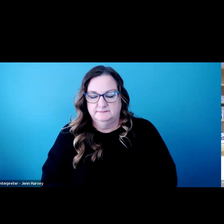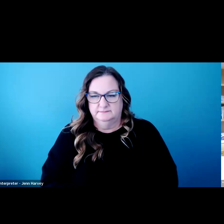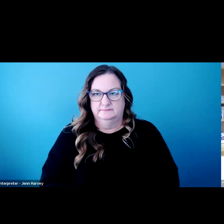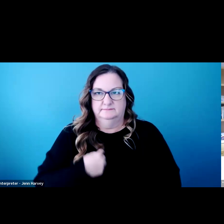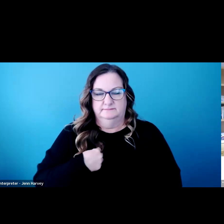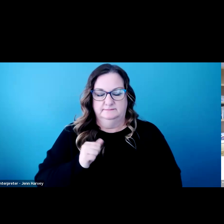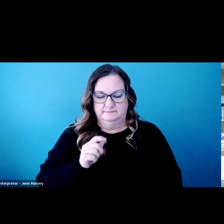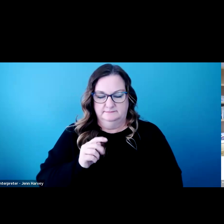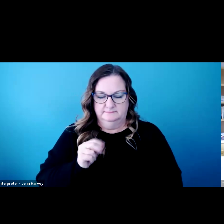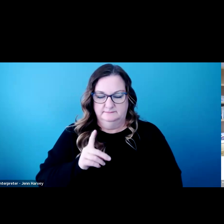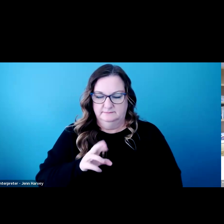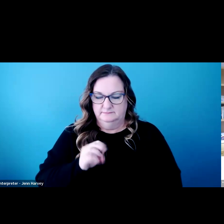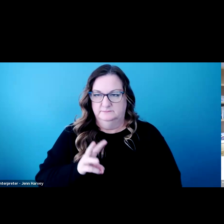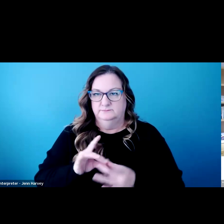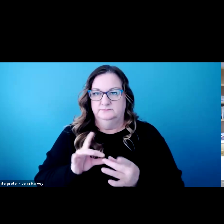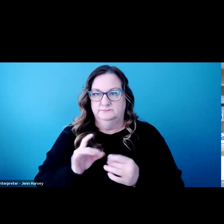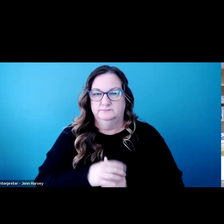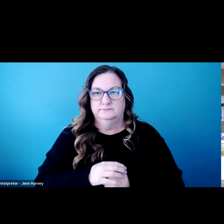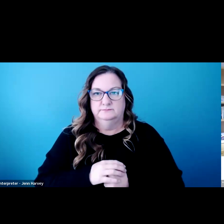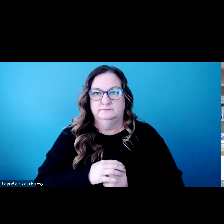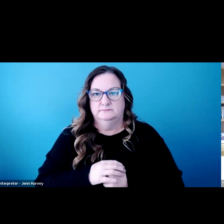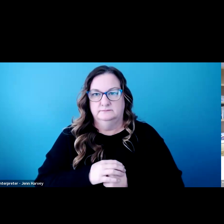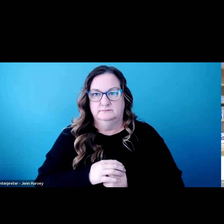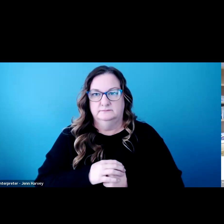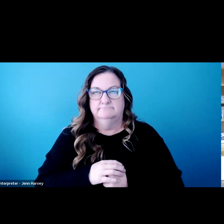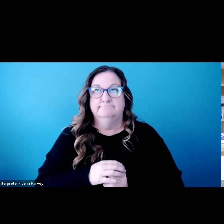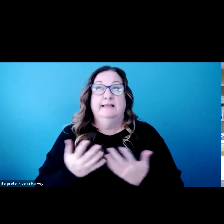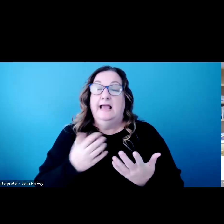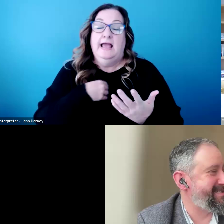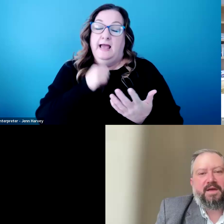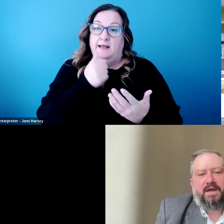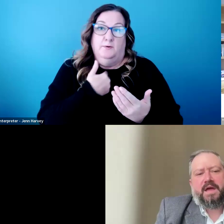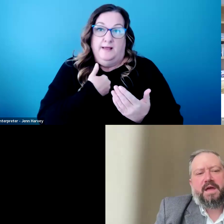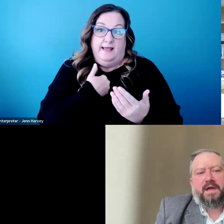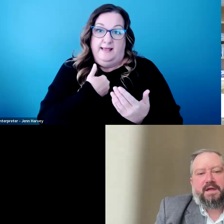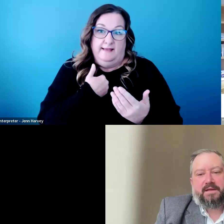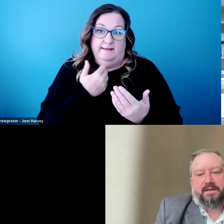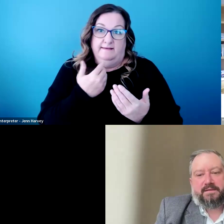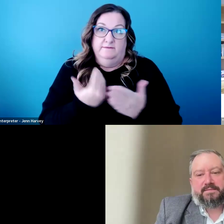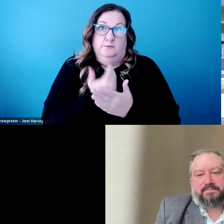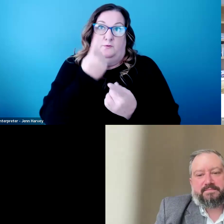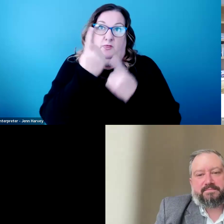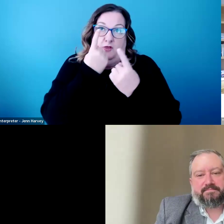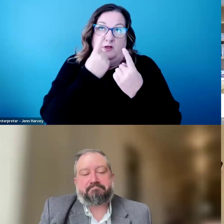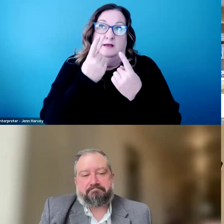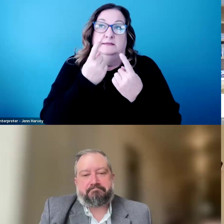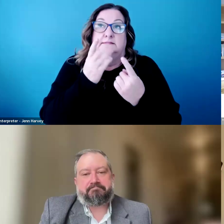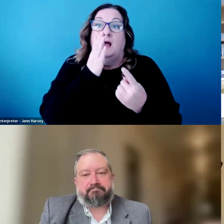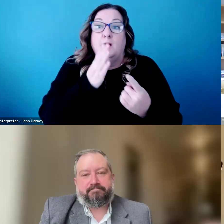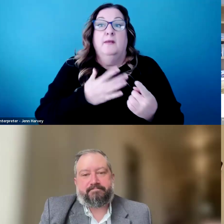I don't have thoughts, Nate, but I would like to have thoughts. And so